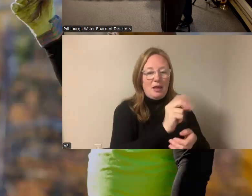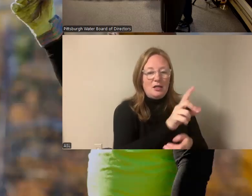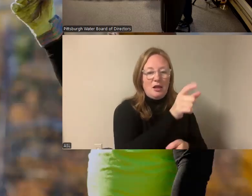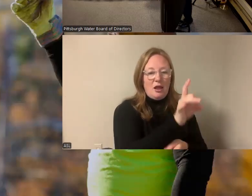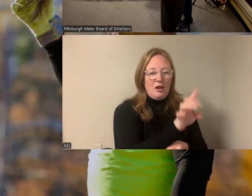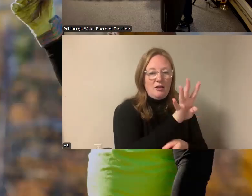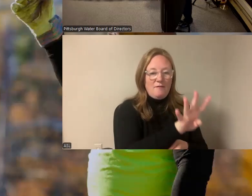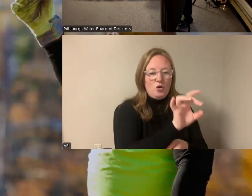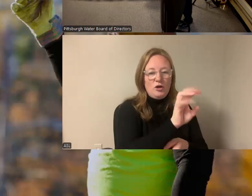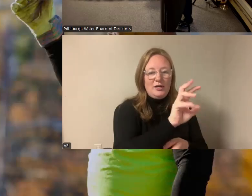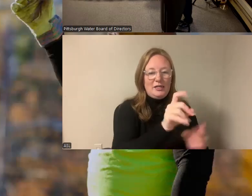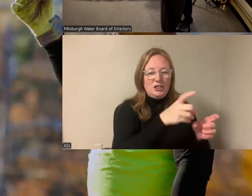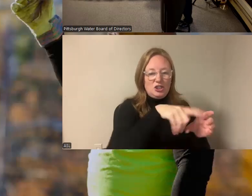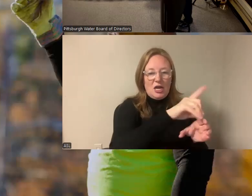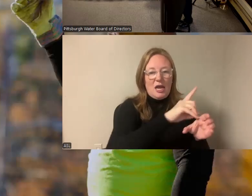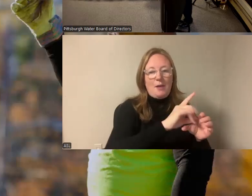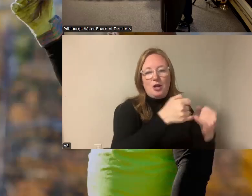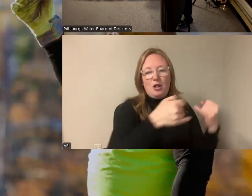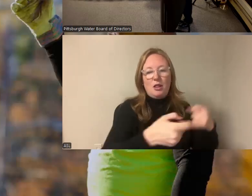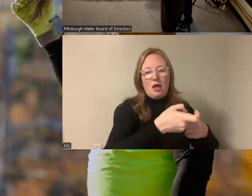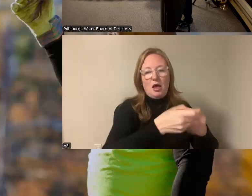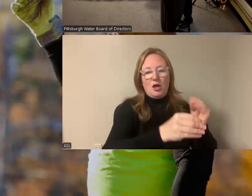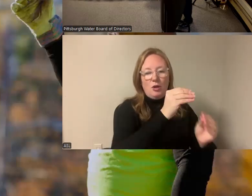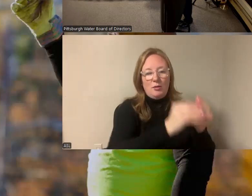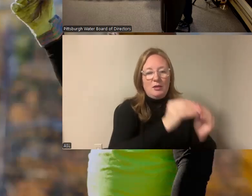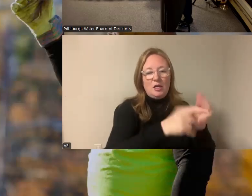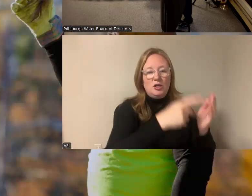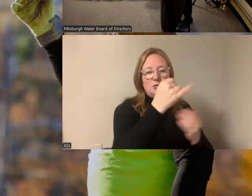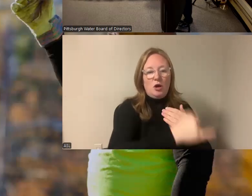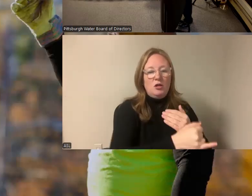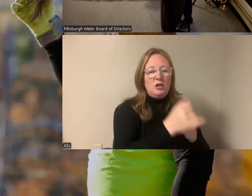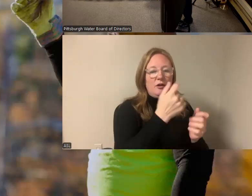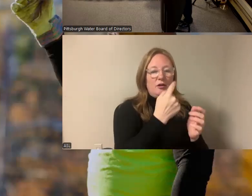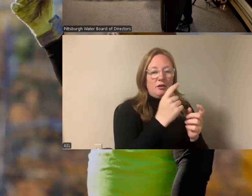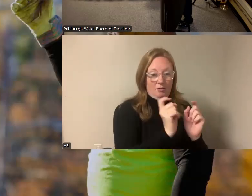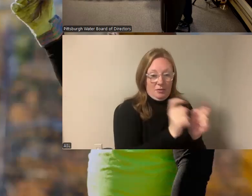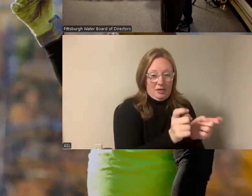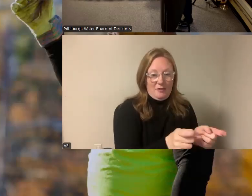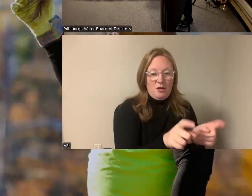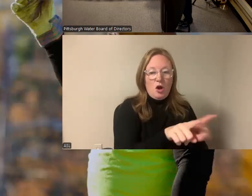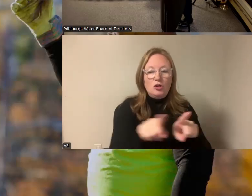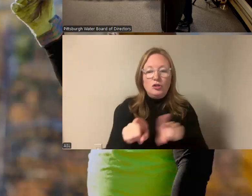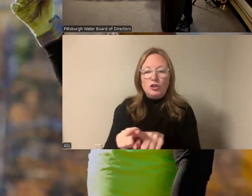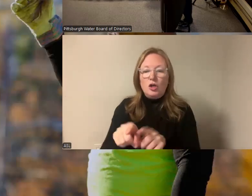issued for both the general and mechanical contracts as well as the